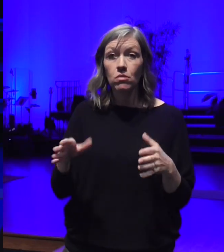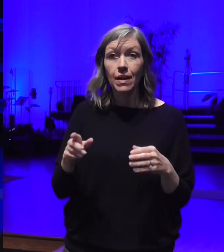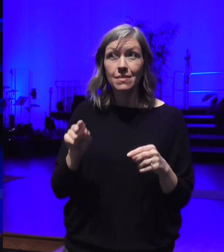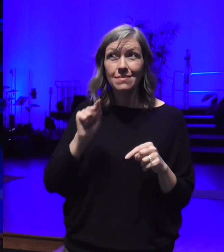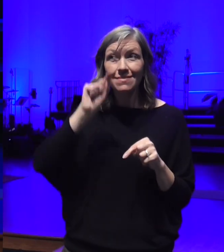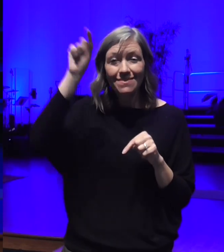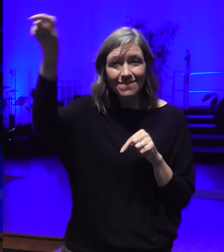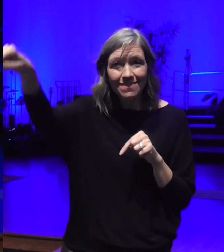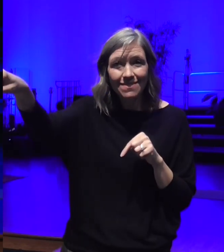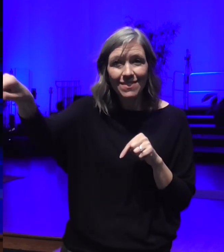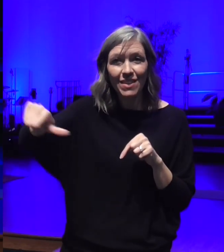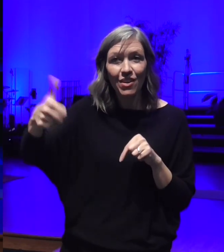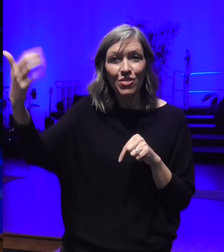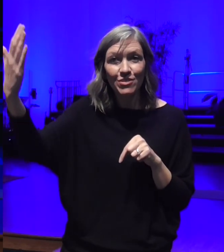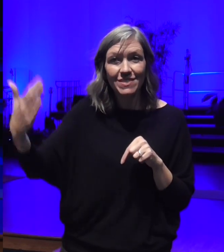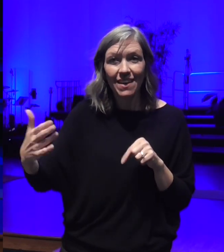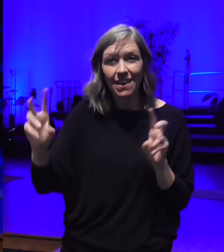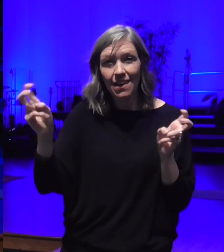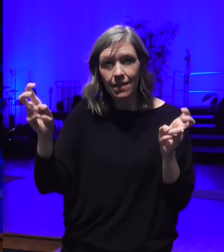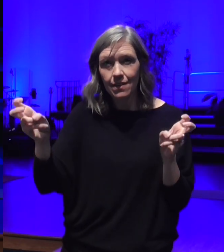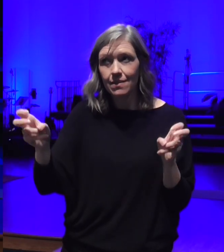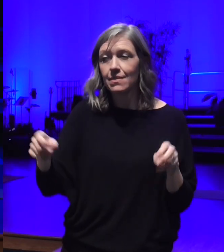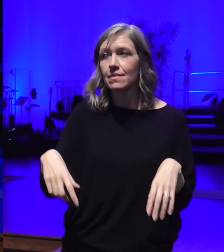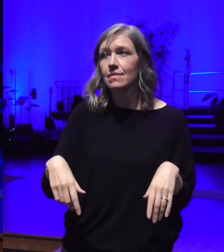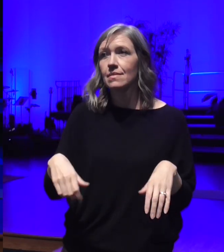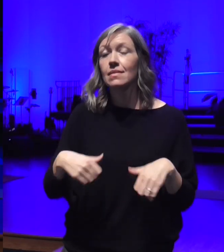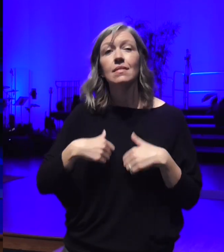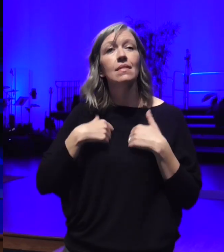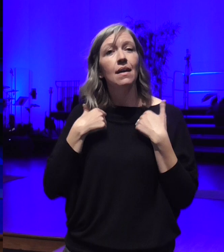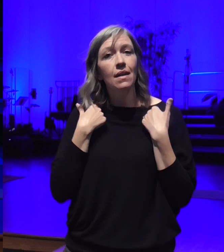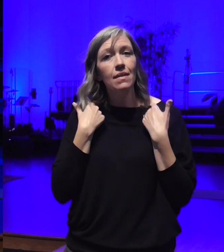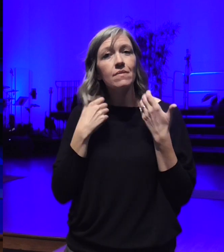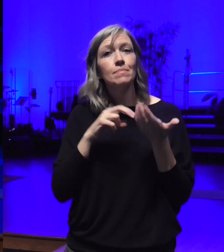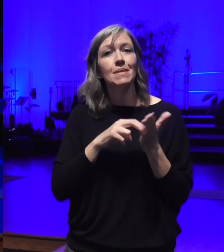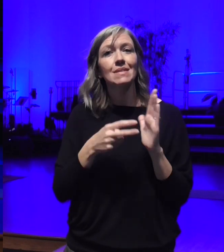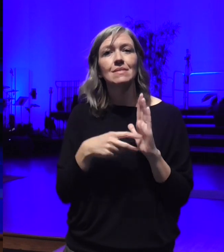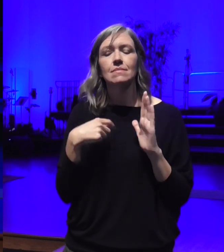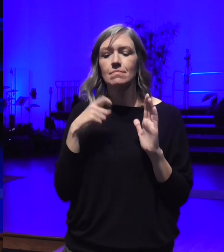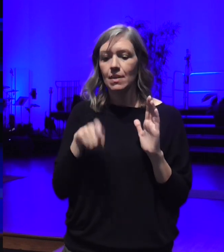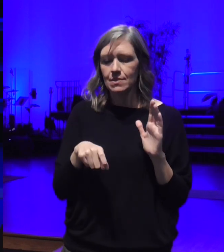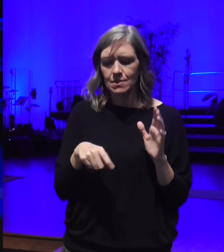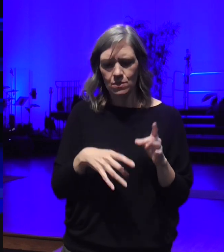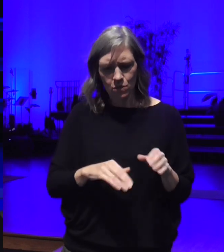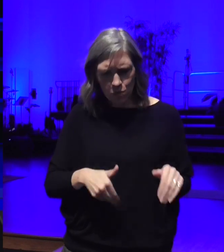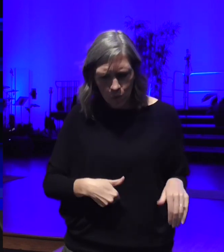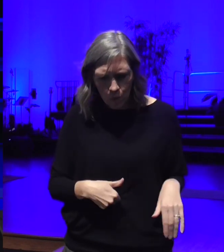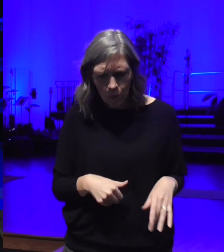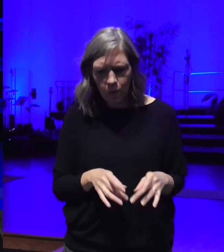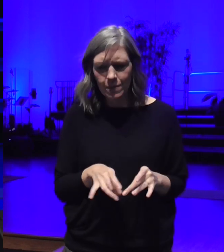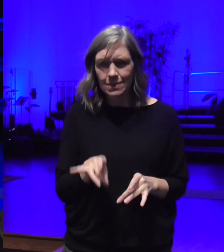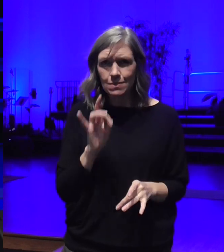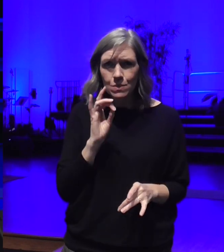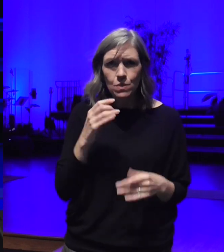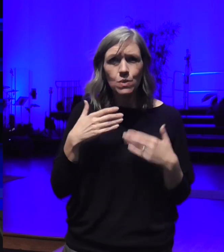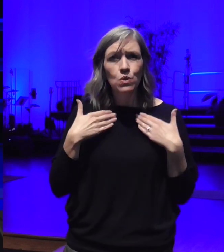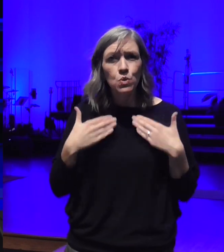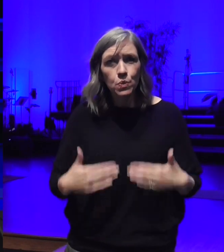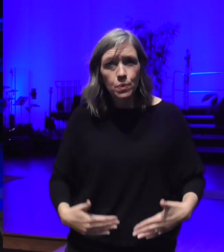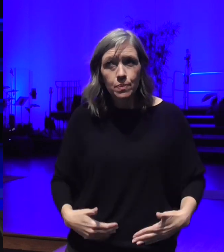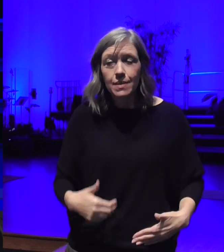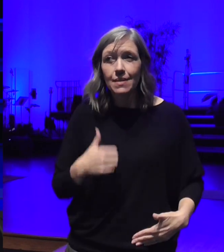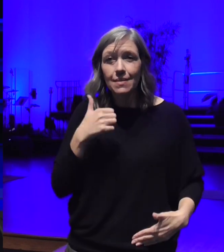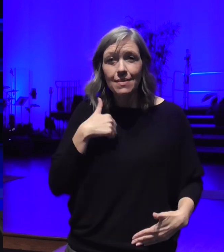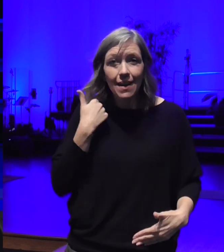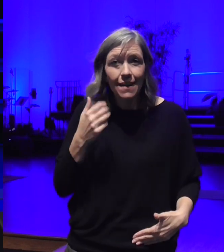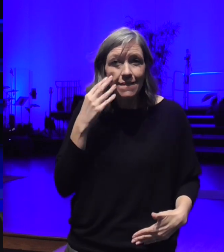already. And that life is about taking this thing called our soul and our spirit and our human life